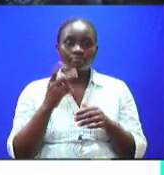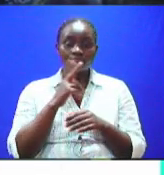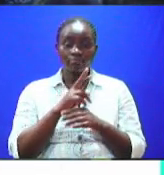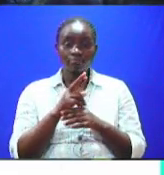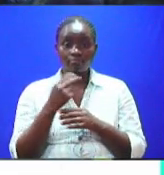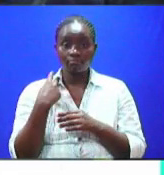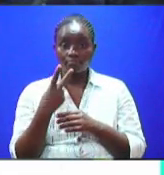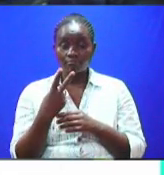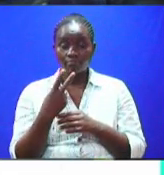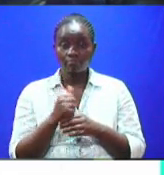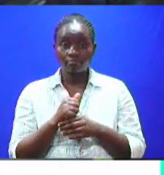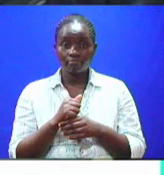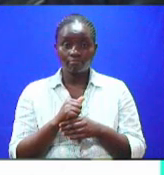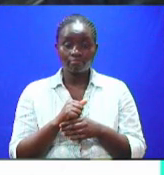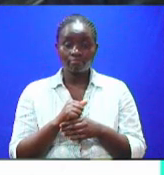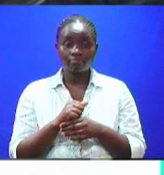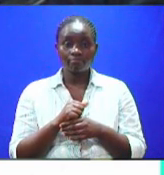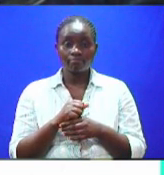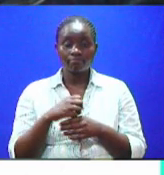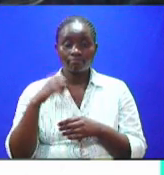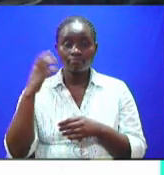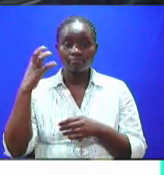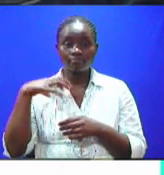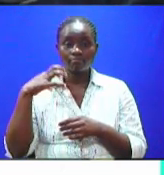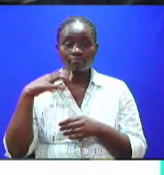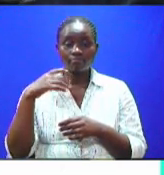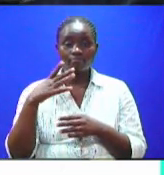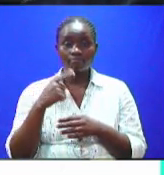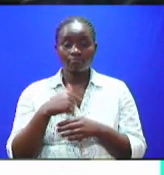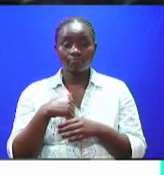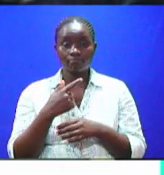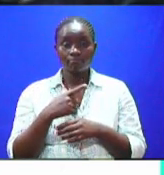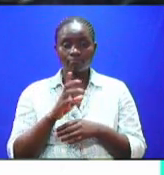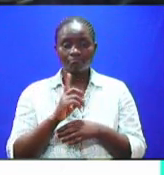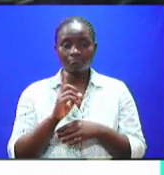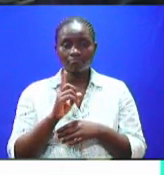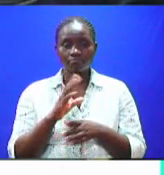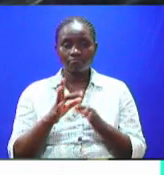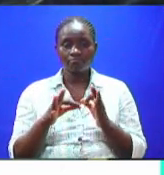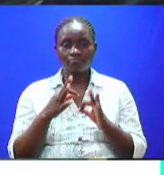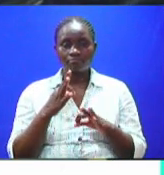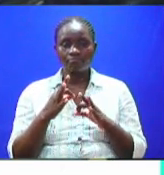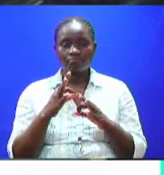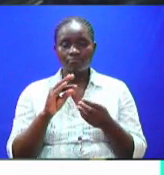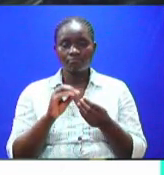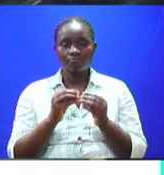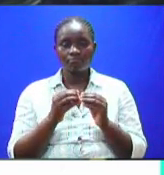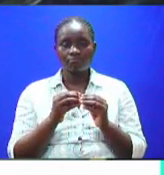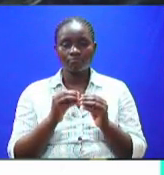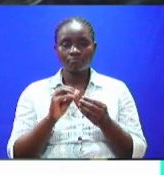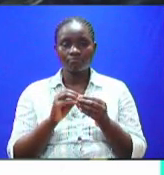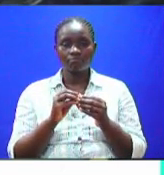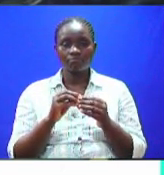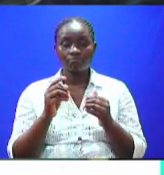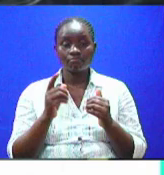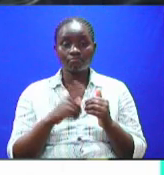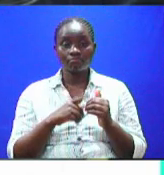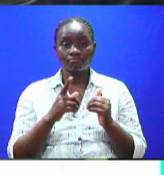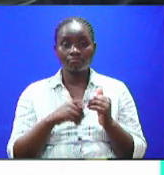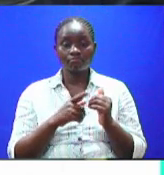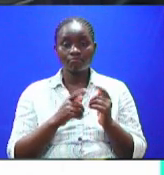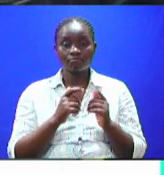unajua kumenyesha game ya mfua haina mwenyewe so hivi unapiga sabu vile unapata bao na mimi nimepata bao za